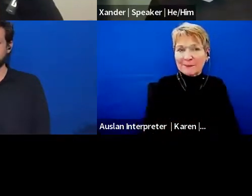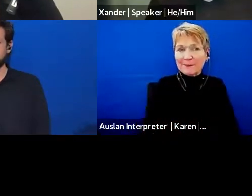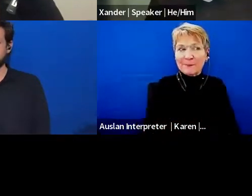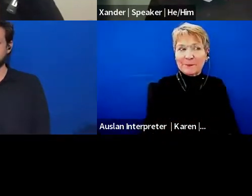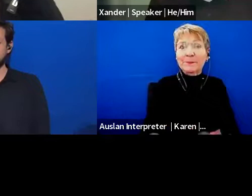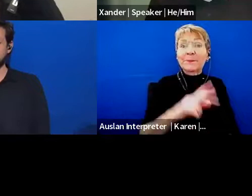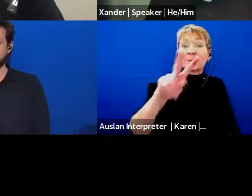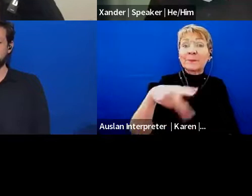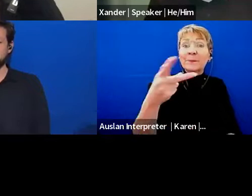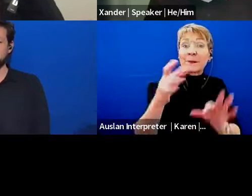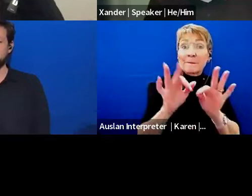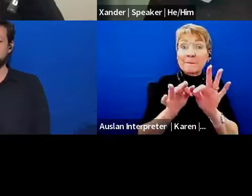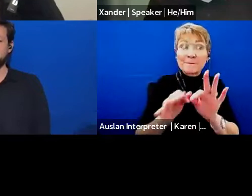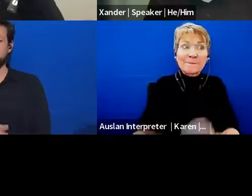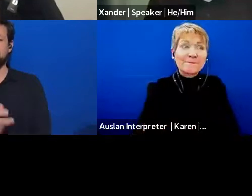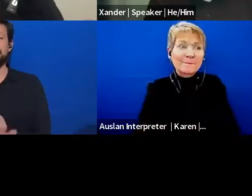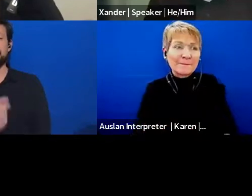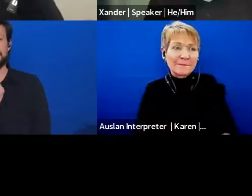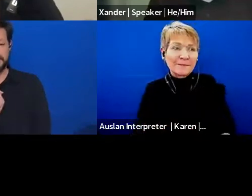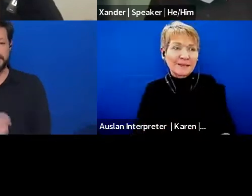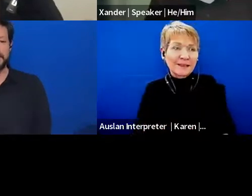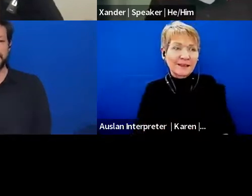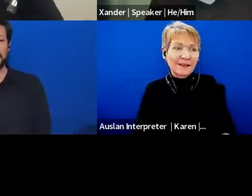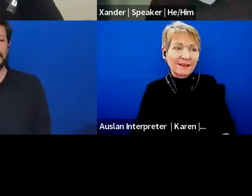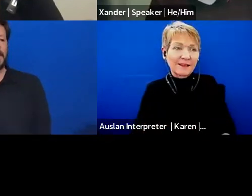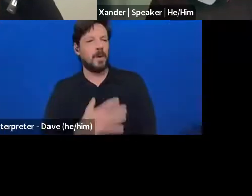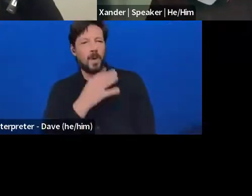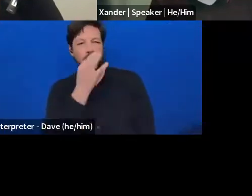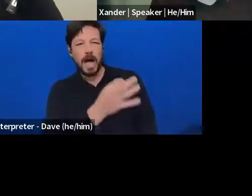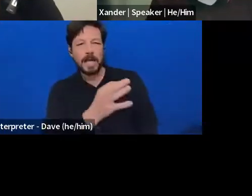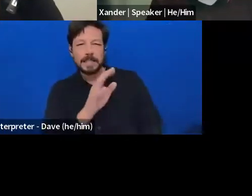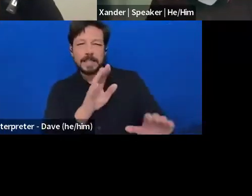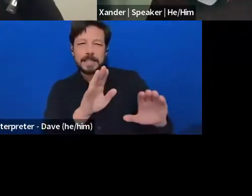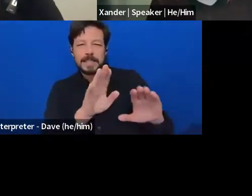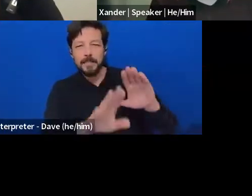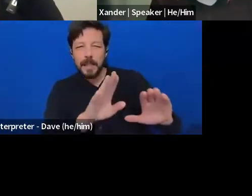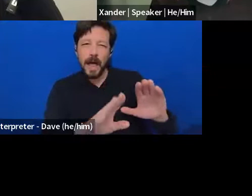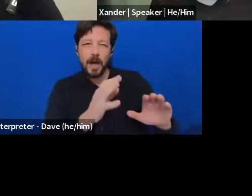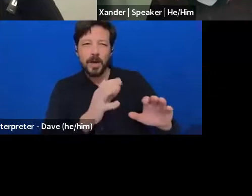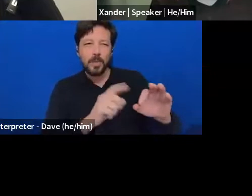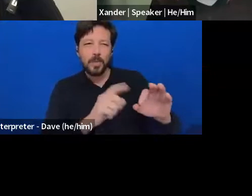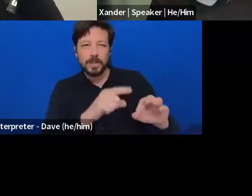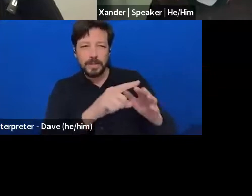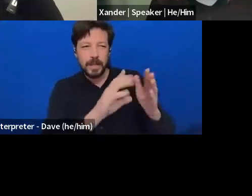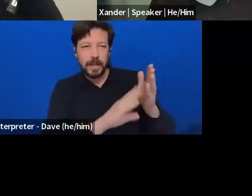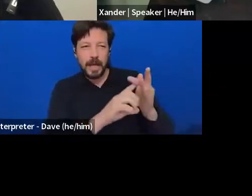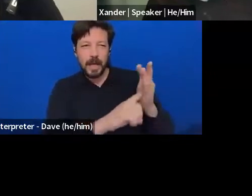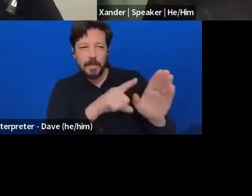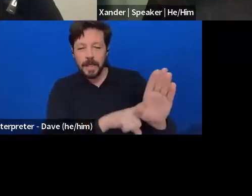Emily, can I ask a similar question, but possibly more specific?